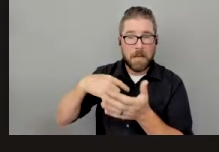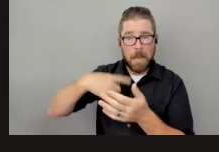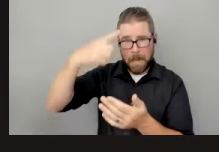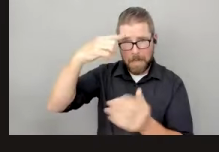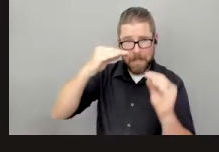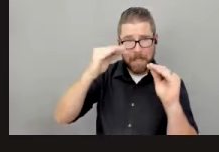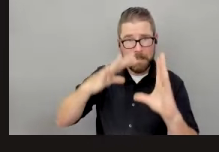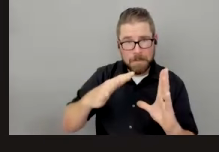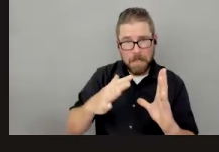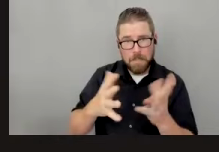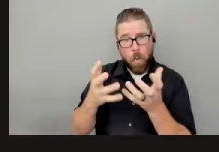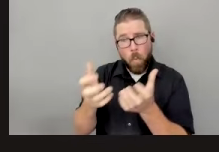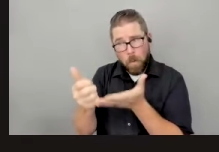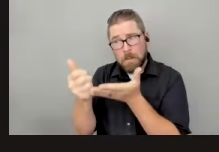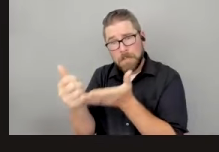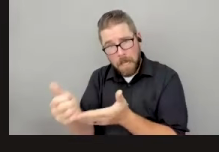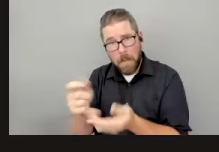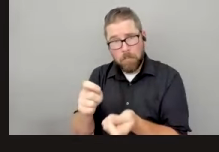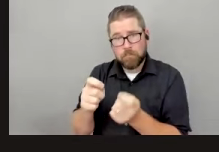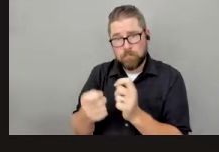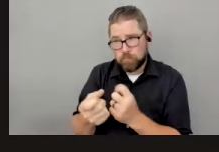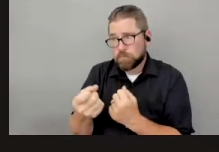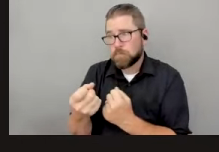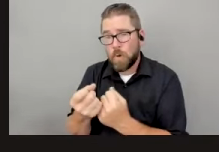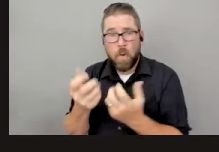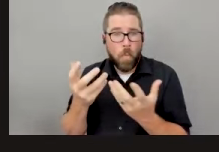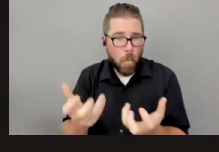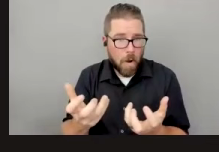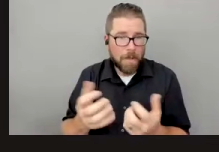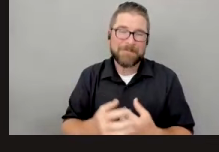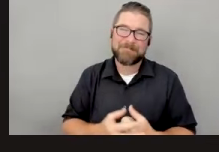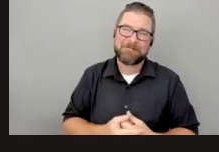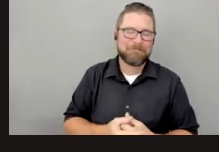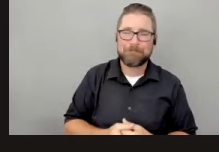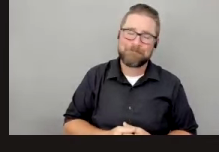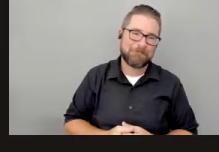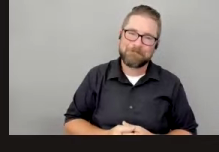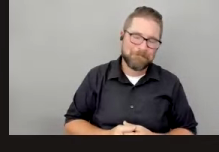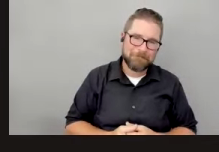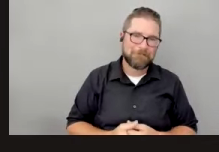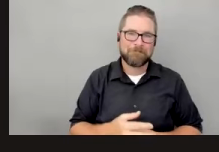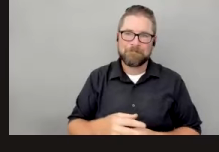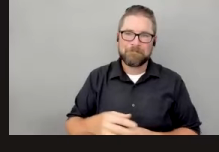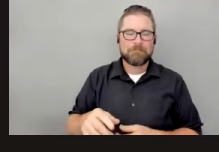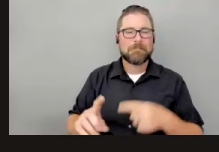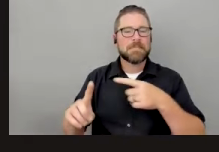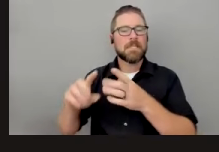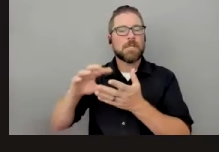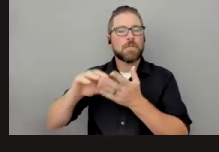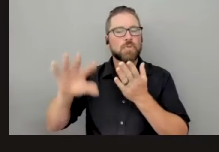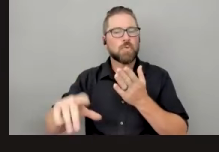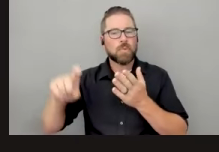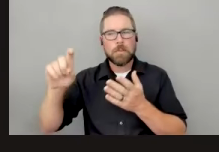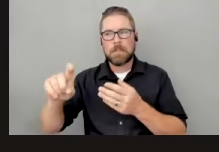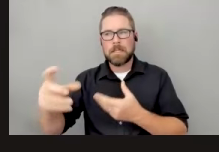on providing accommodations. It's just that the student needs to be a part of that discussion and needs